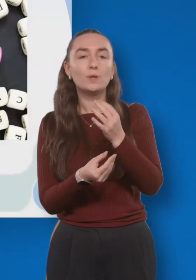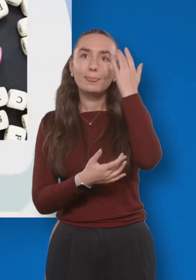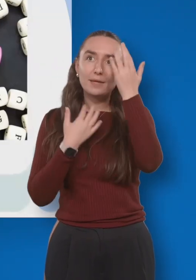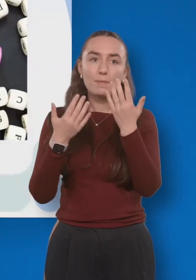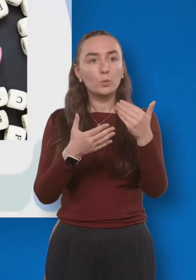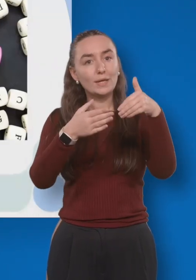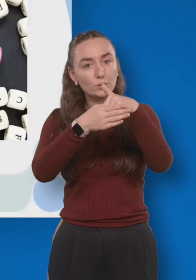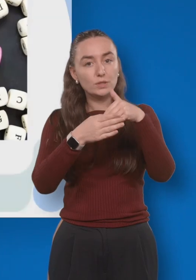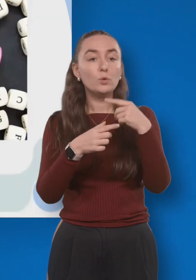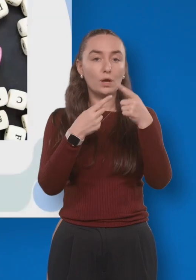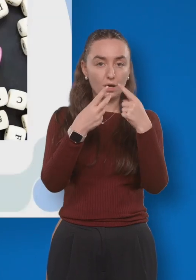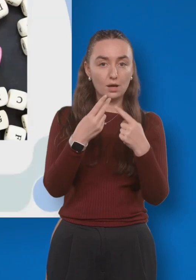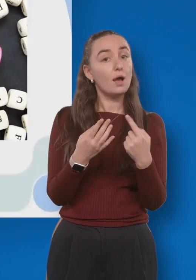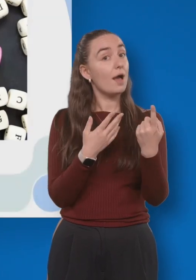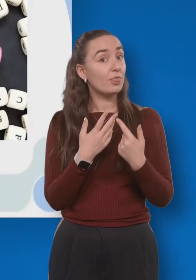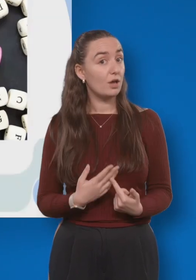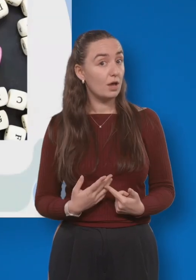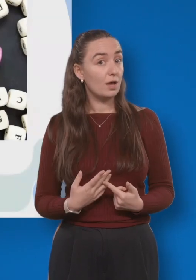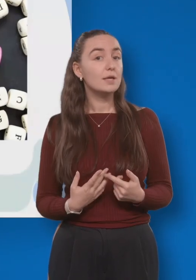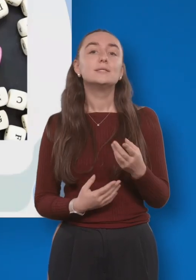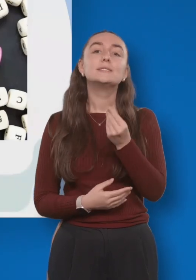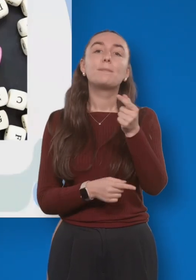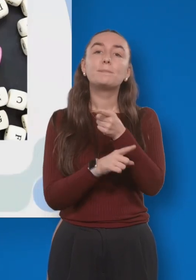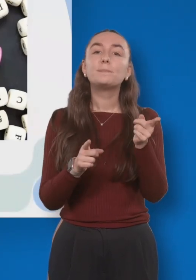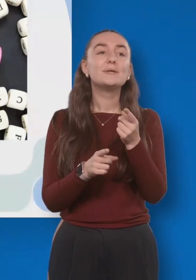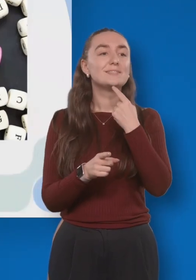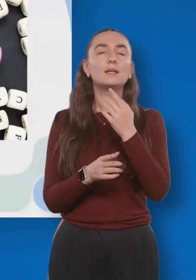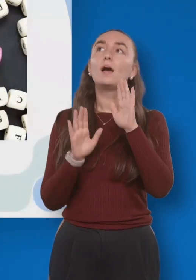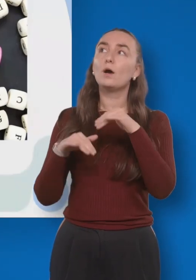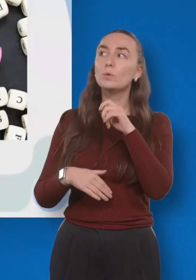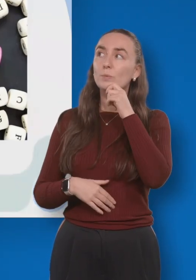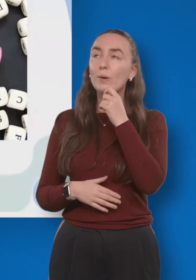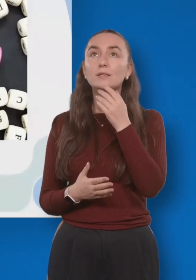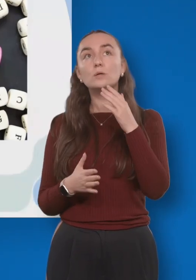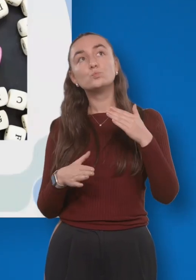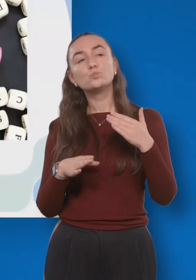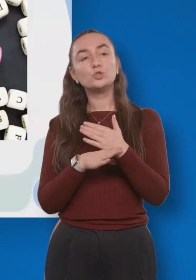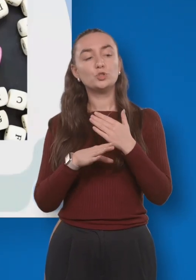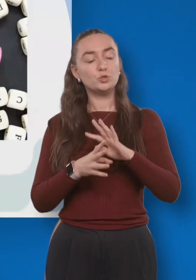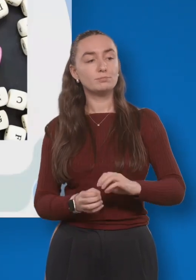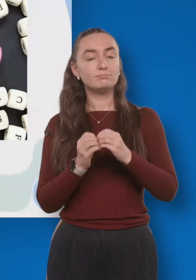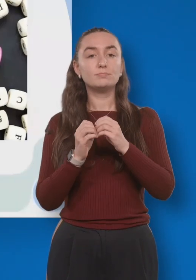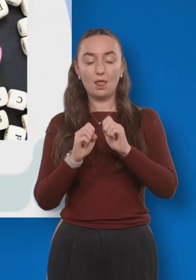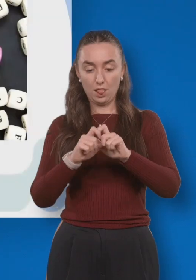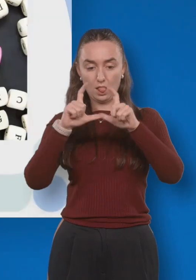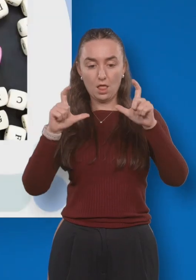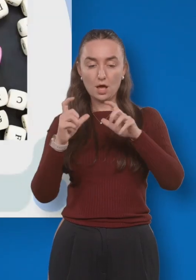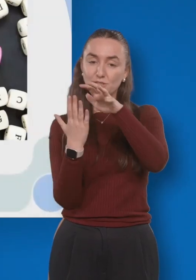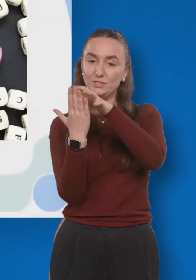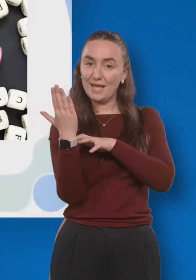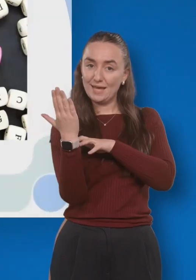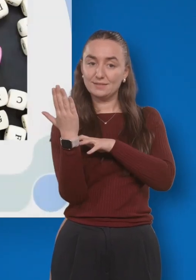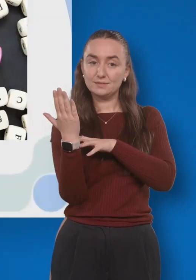So quite often people said things like, oh, we're going to produce, a large text print format of our